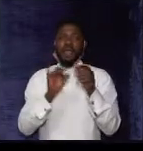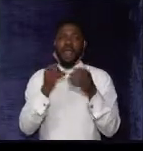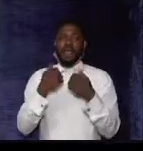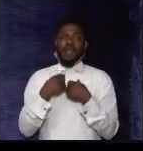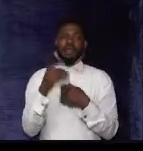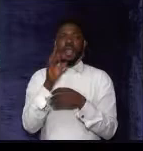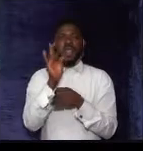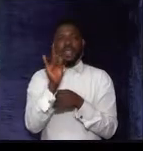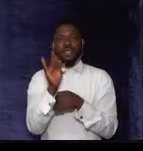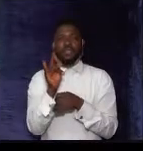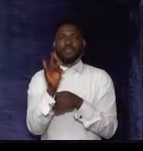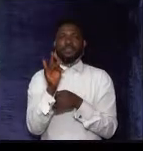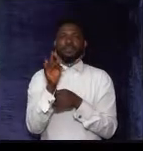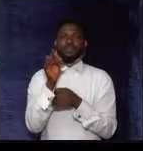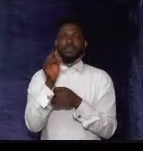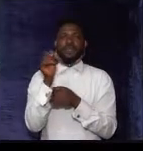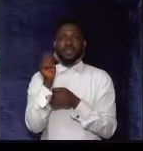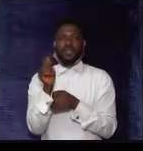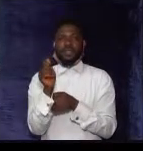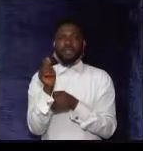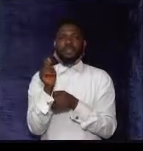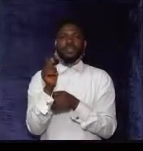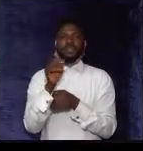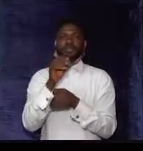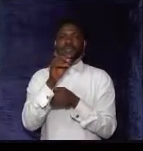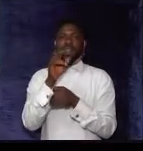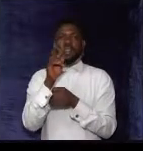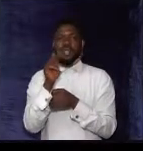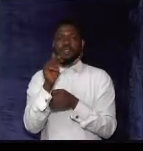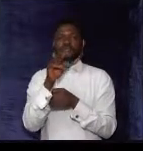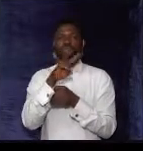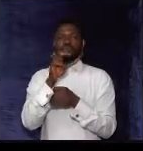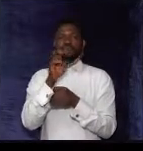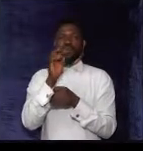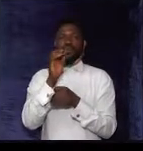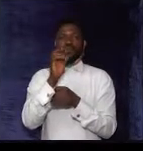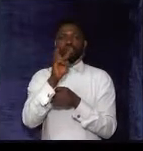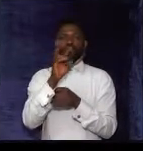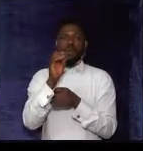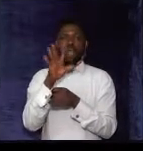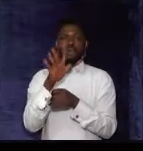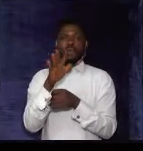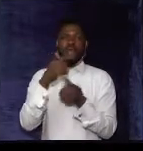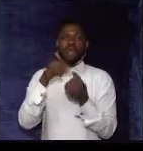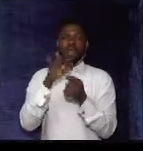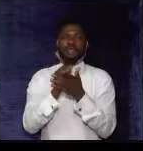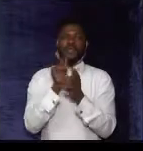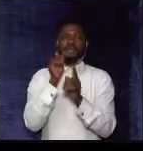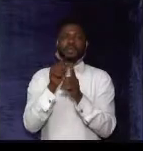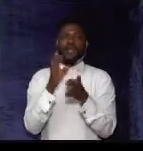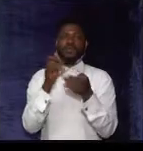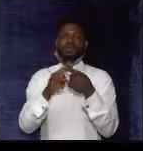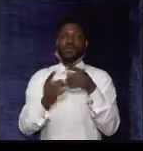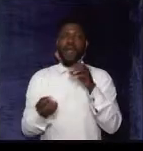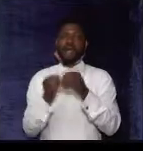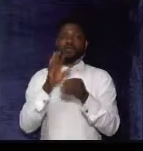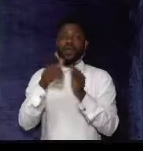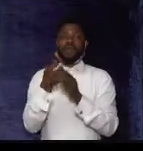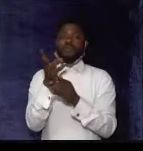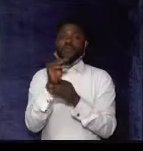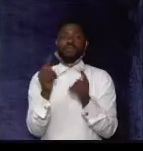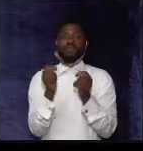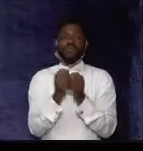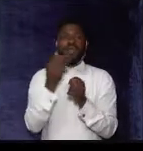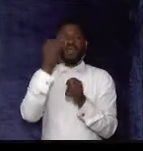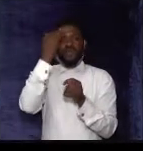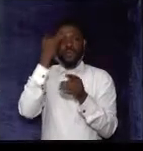have 18, I have A, I have 32 degrees, and I have 205 degrees around that point. So I'm going to add